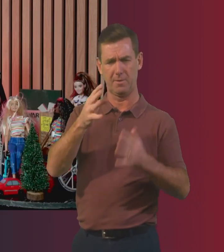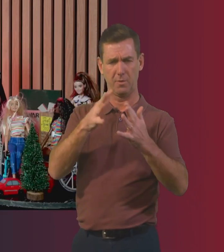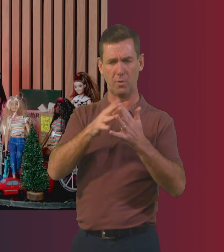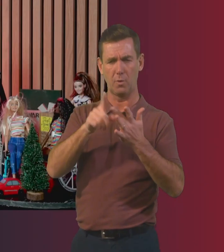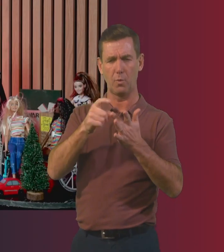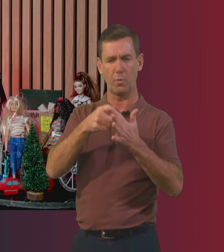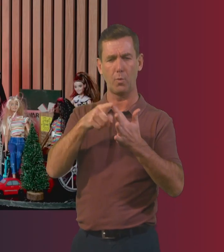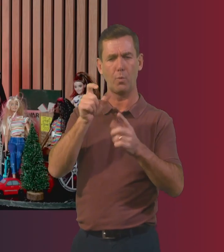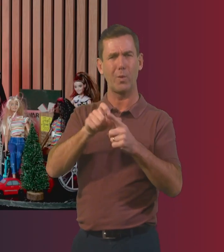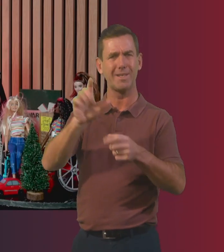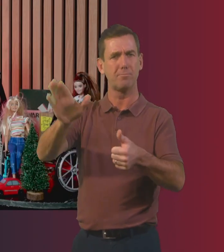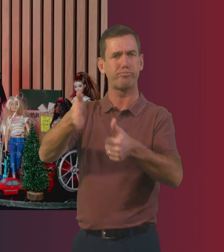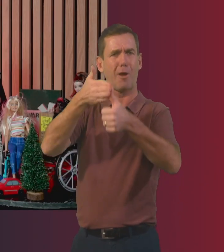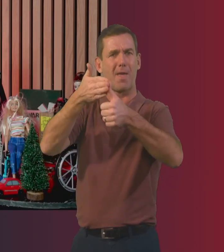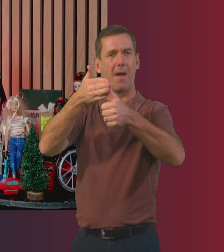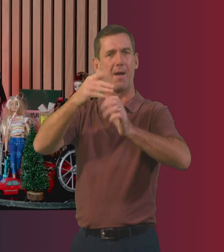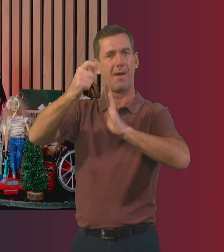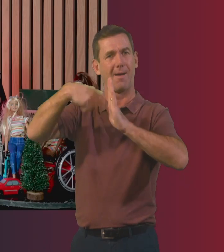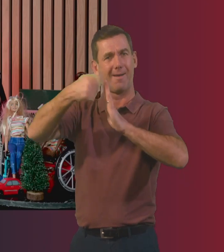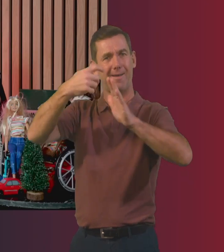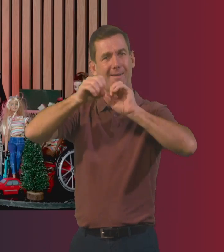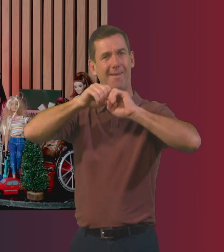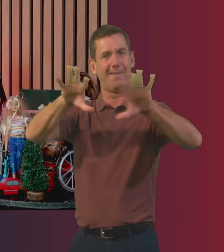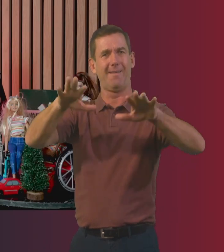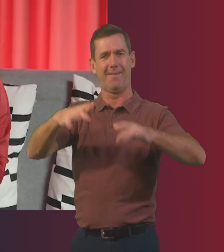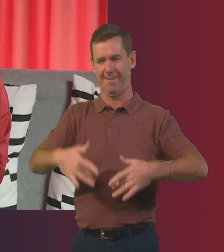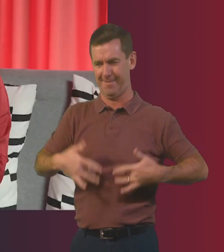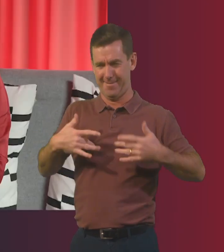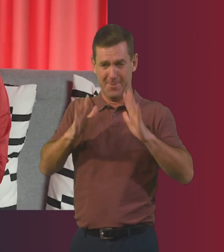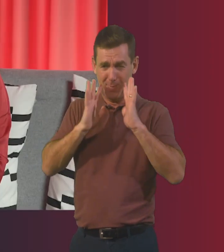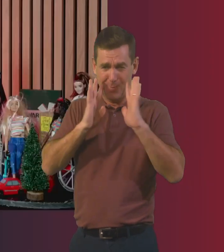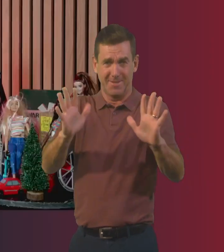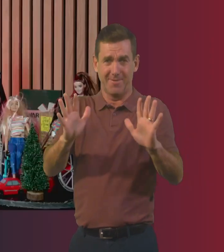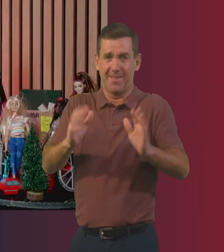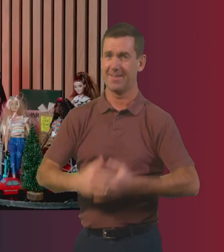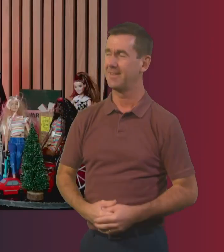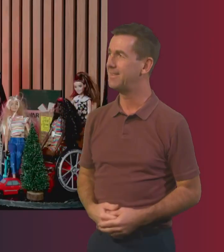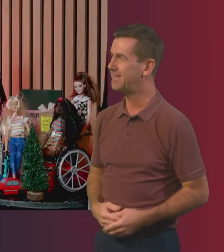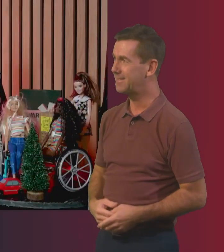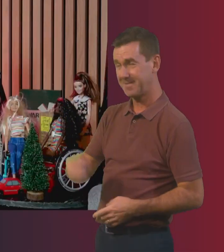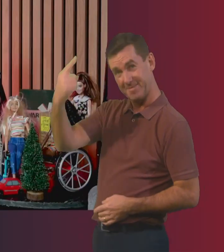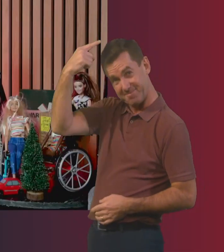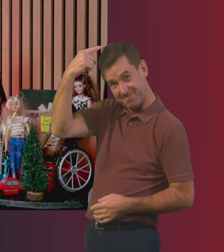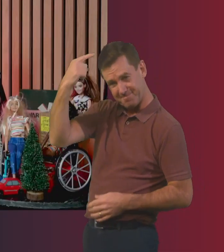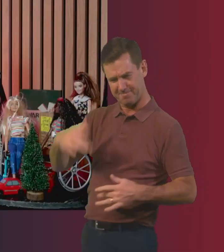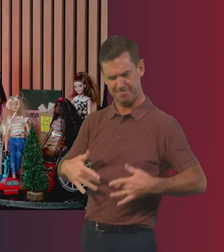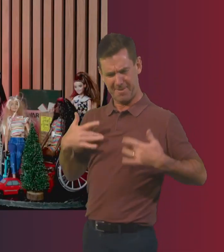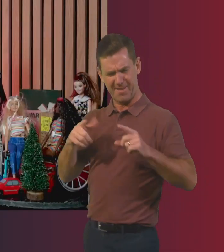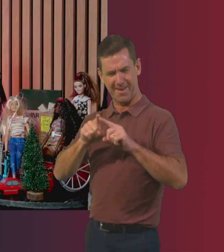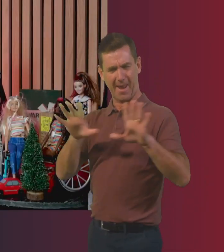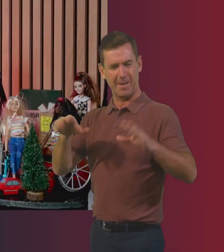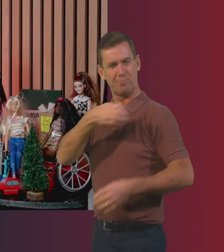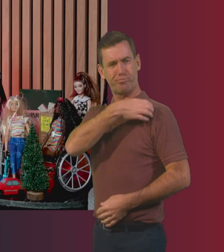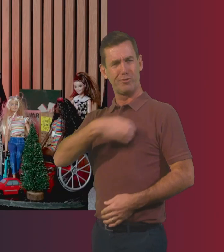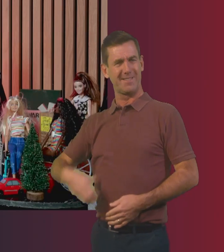was wonderful. So I'm feeling like the tiara suggests, I'm feeling very much like a princess, and